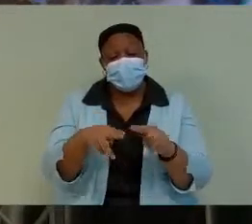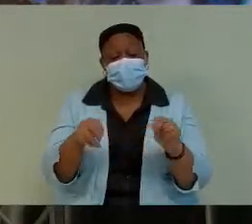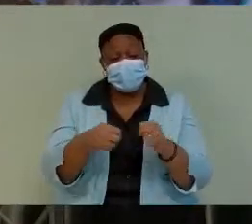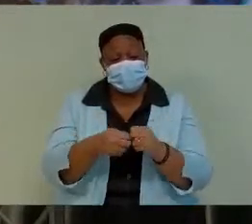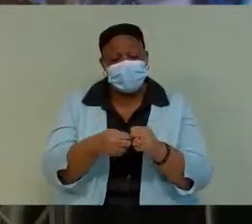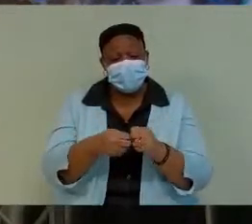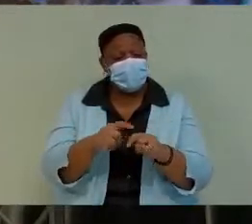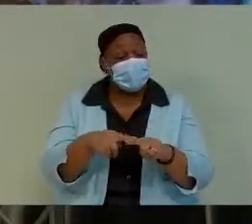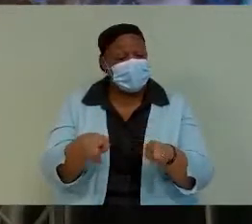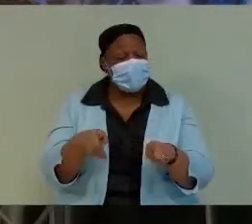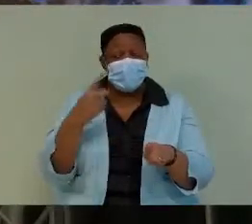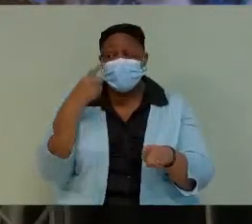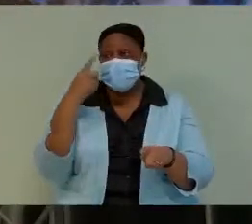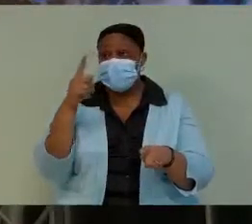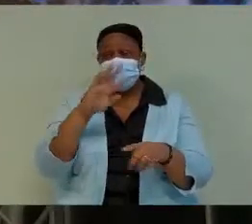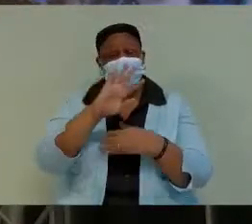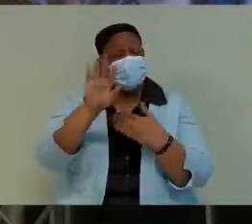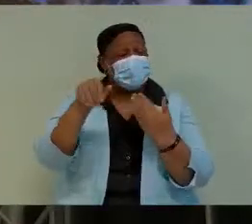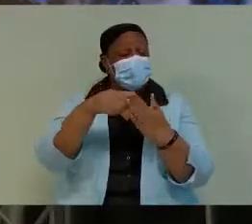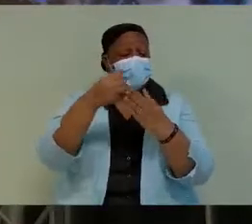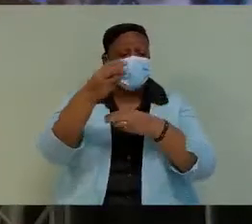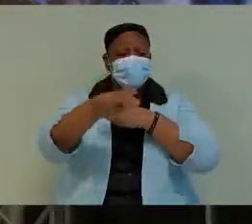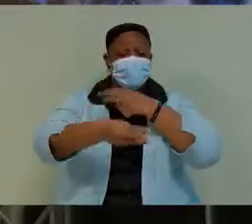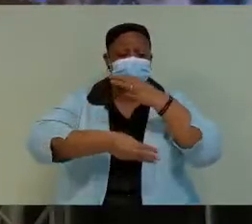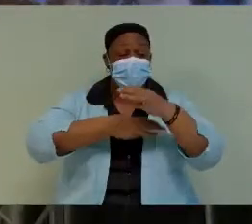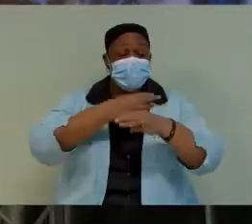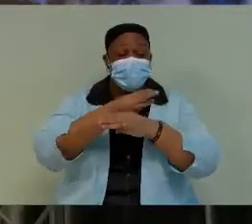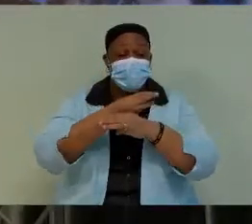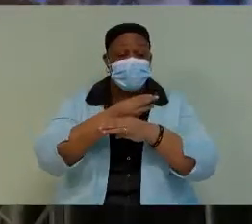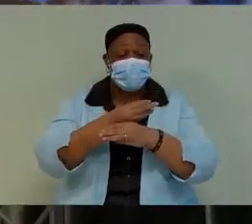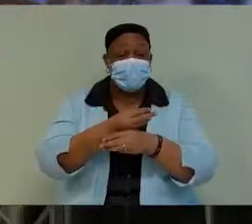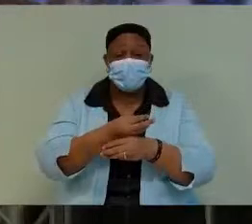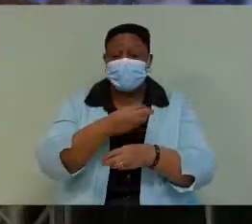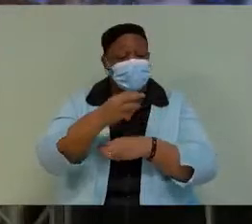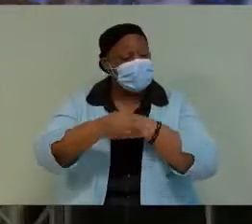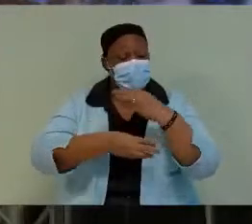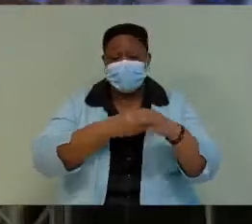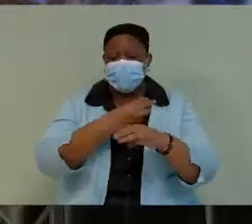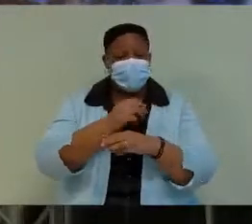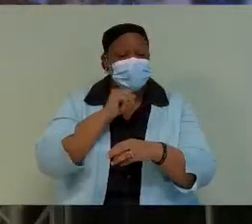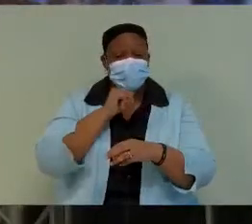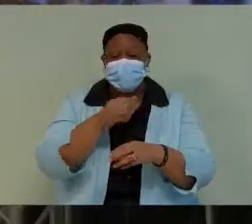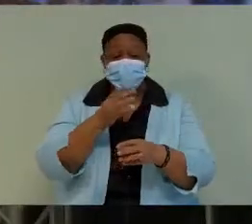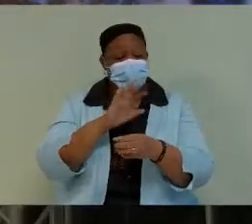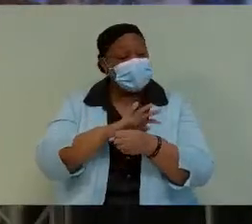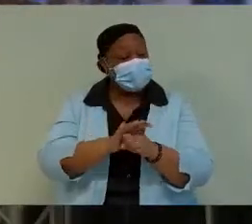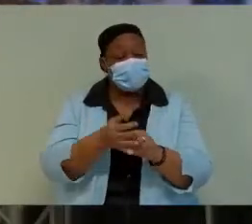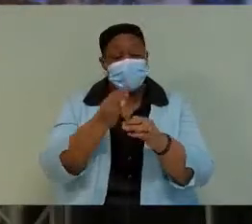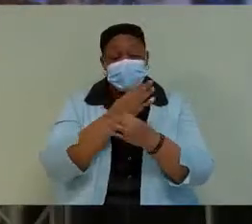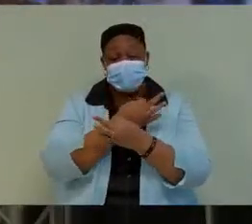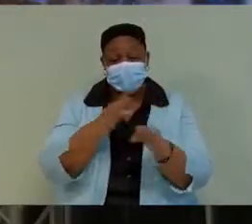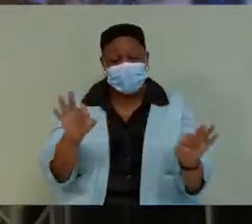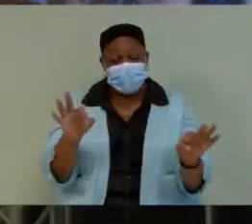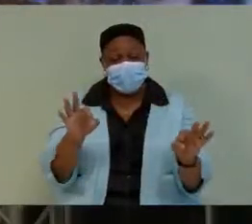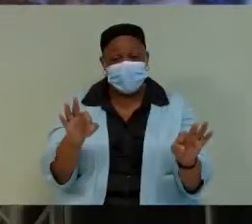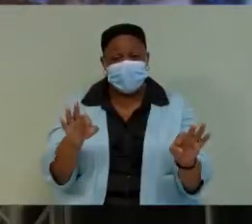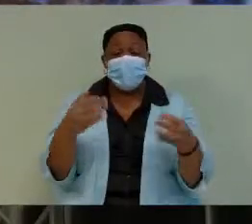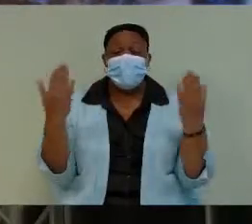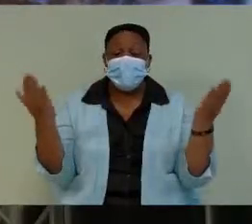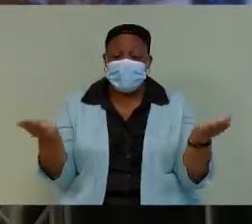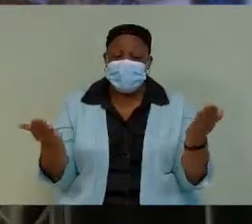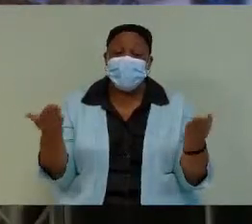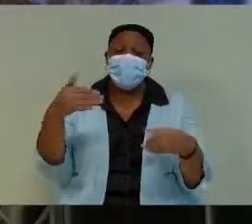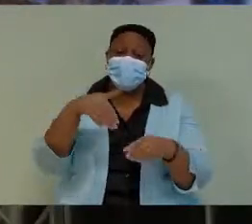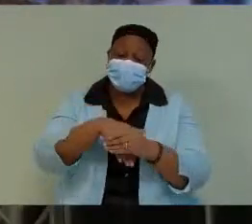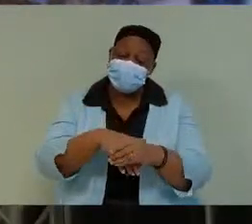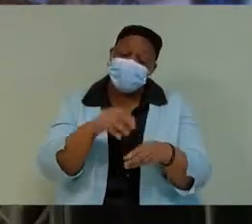look all over the world, we would realize that the world is not COVID-free. And we are part of the world.